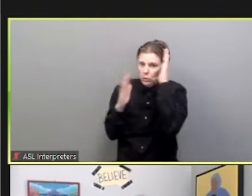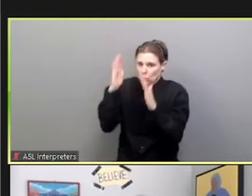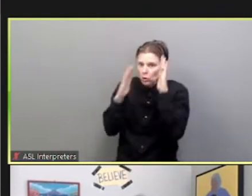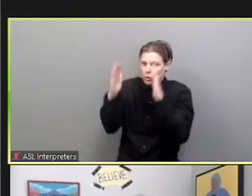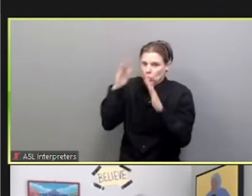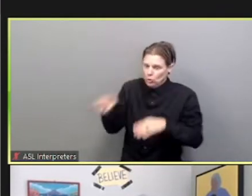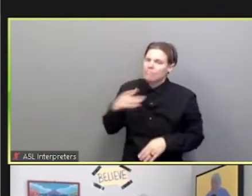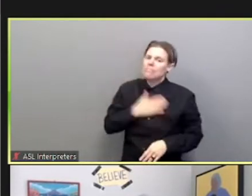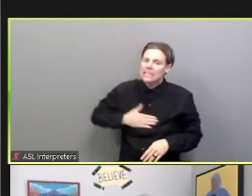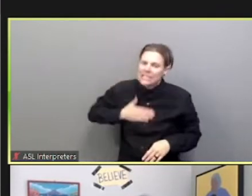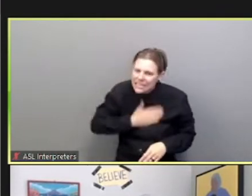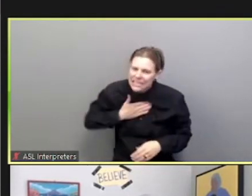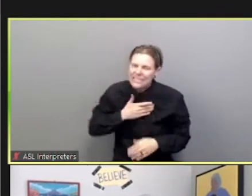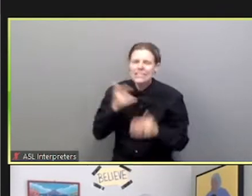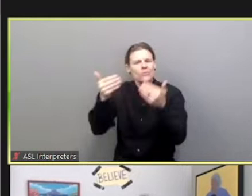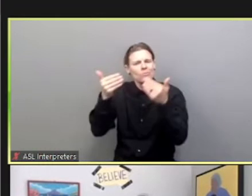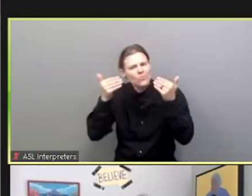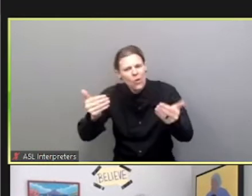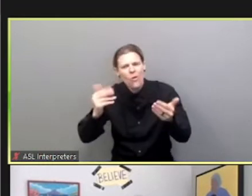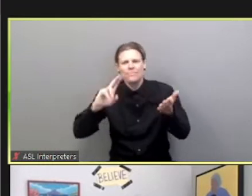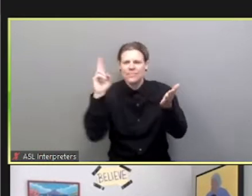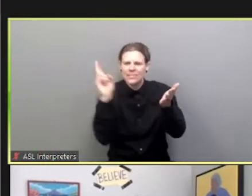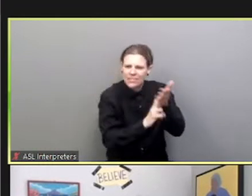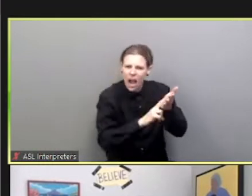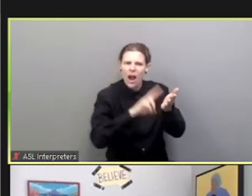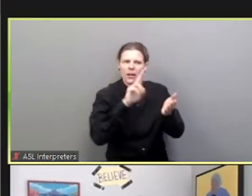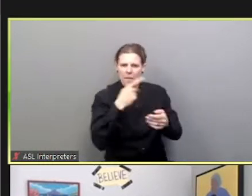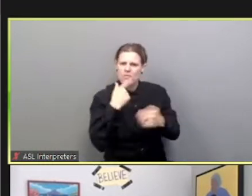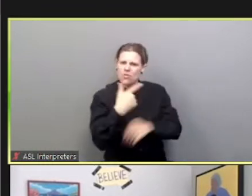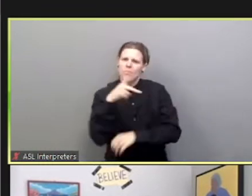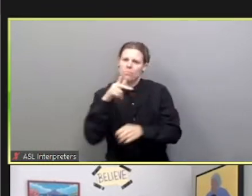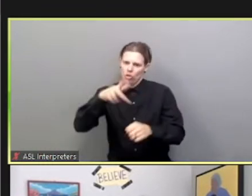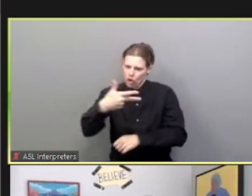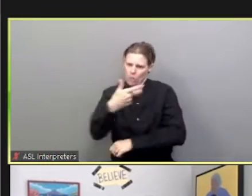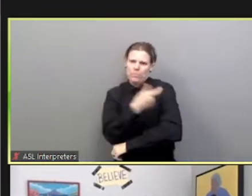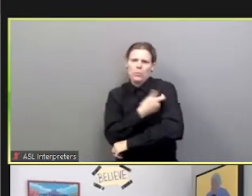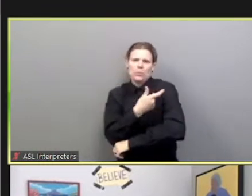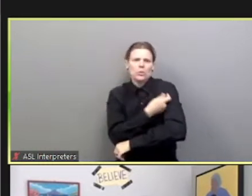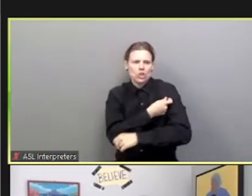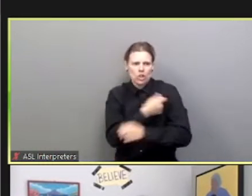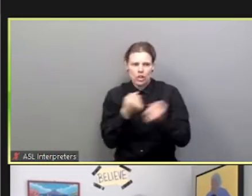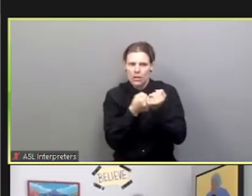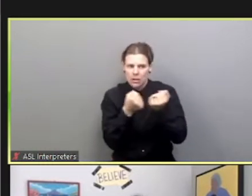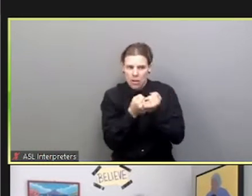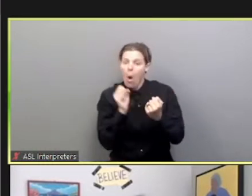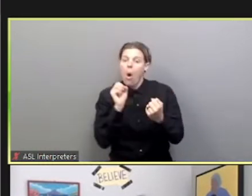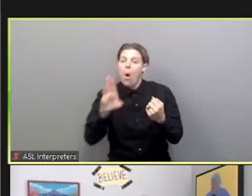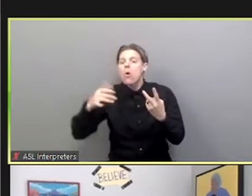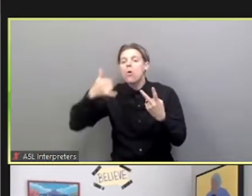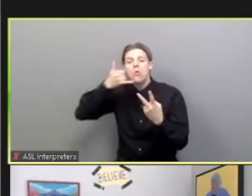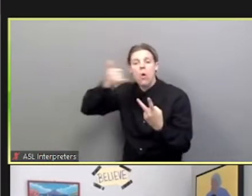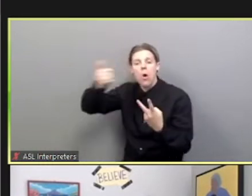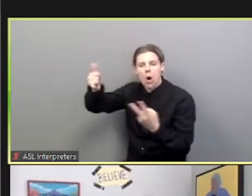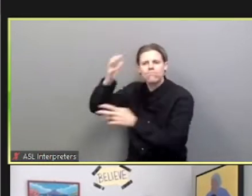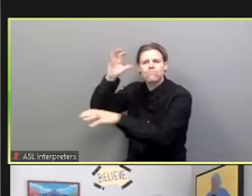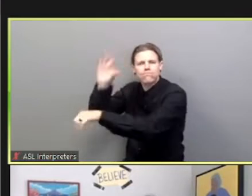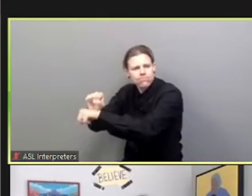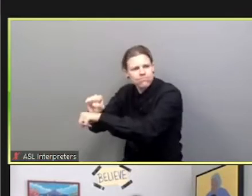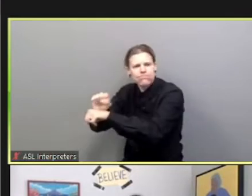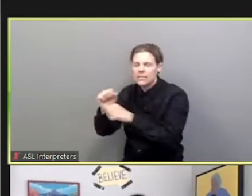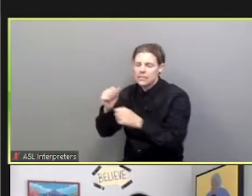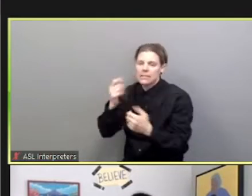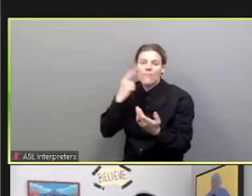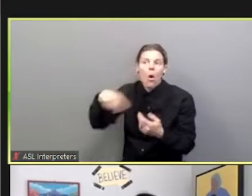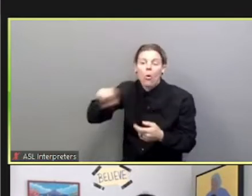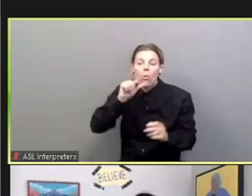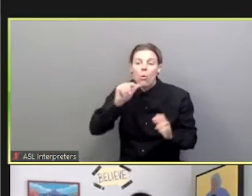at vaccinenewmexico.org, or call for scheduling an appointment if you have difficulty. On our website, you can also see